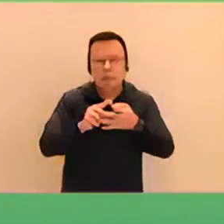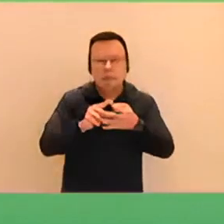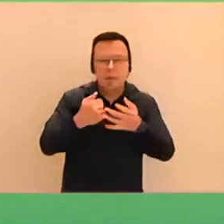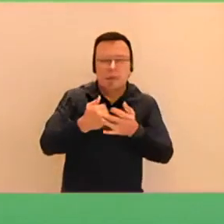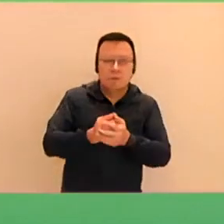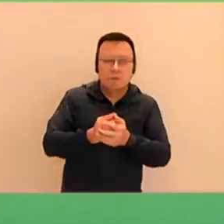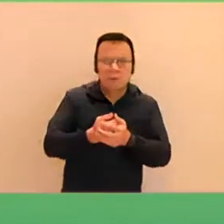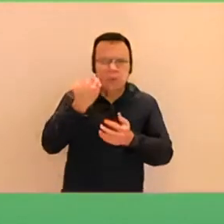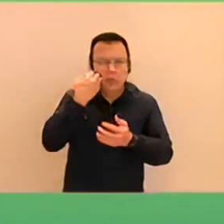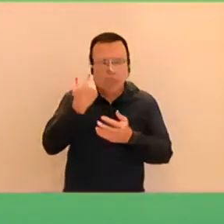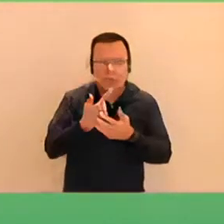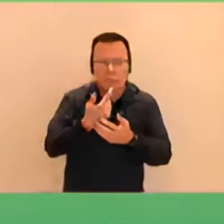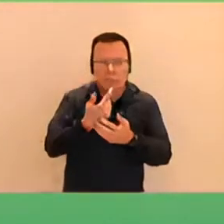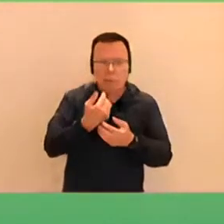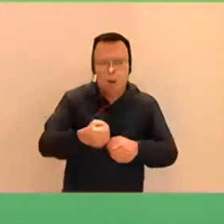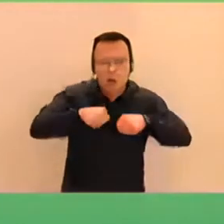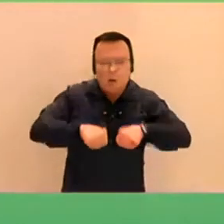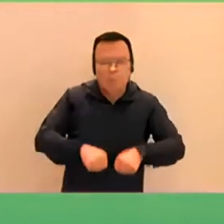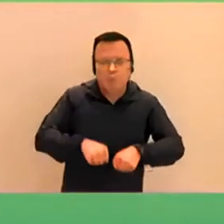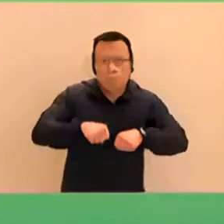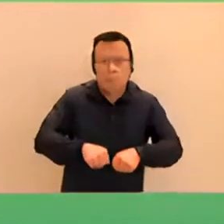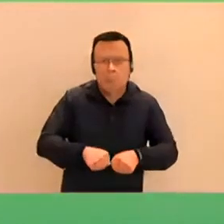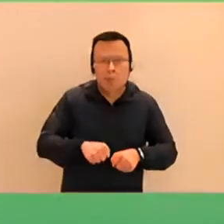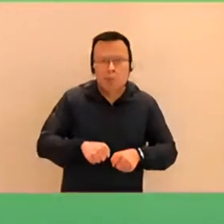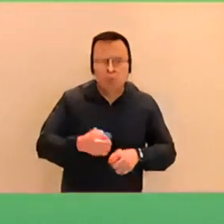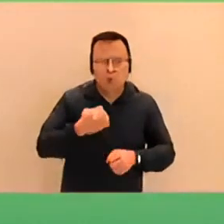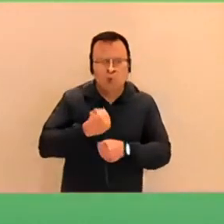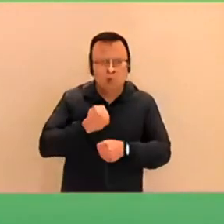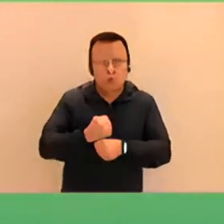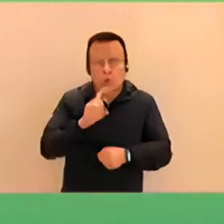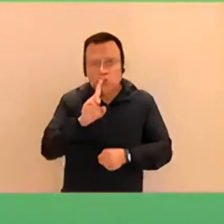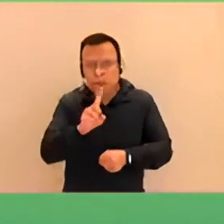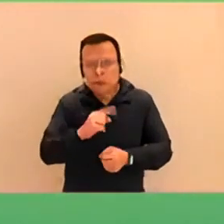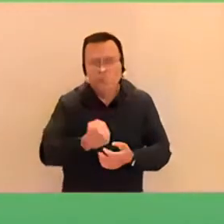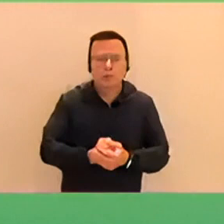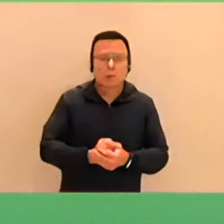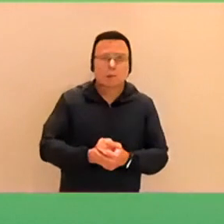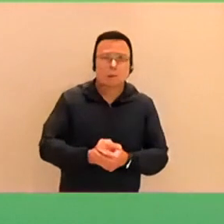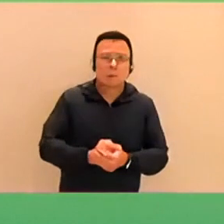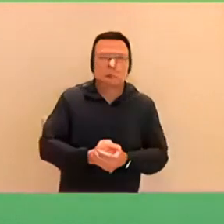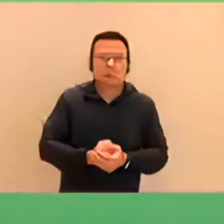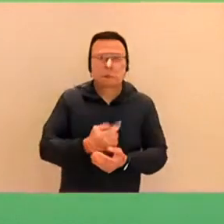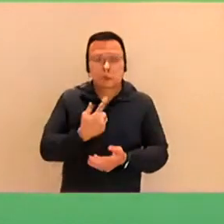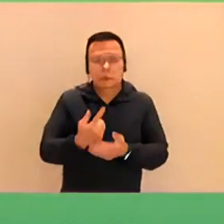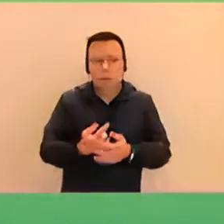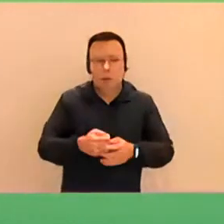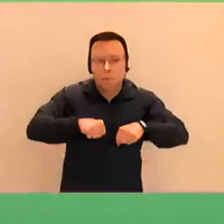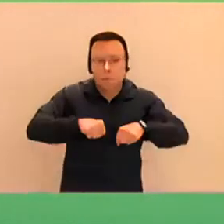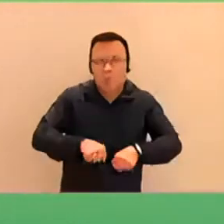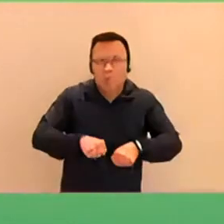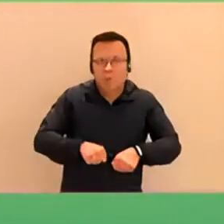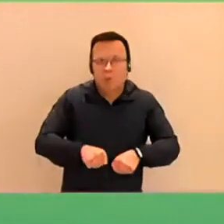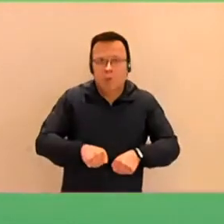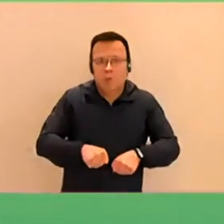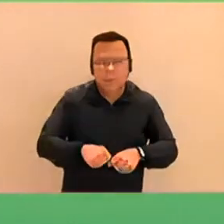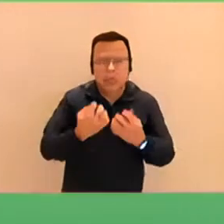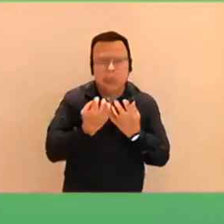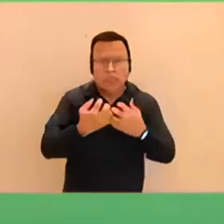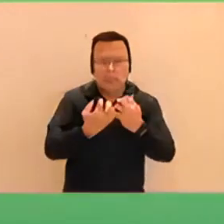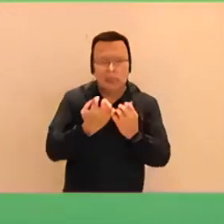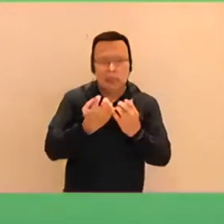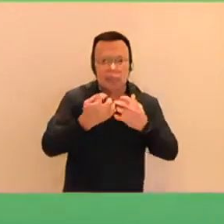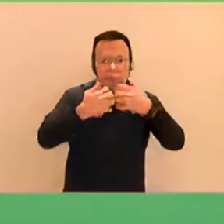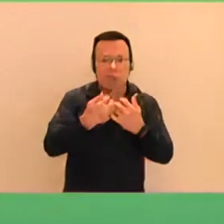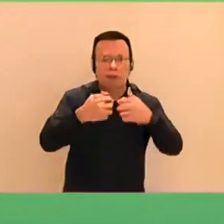the pump consume a lot, and people will say, okay, it's just in the machine room, so forget it. But actually, they will consume a lot. Here's this